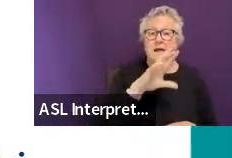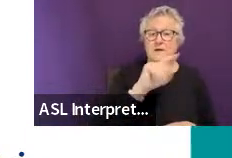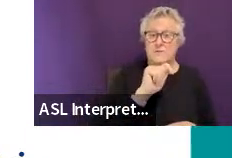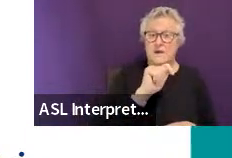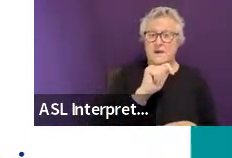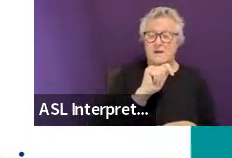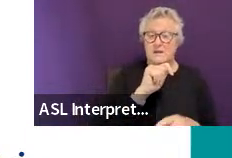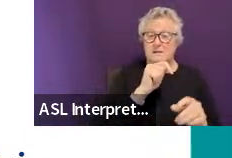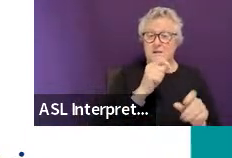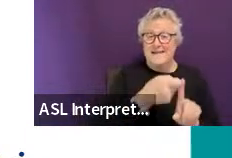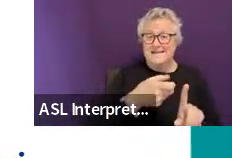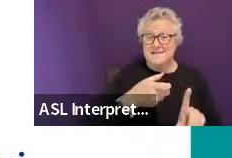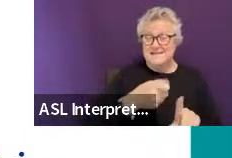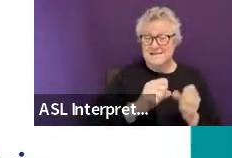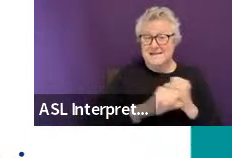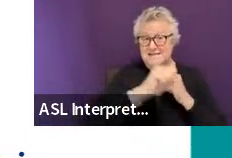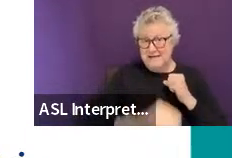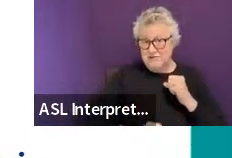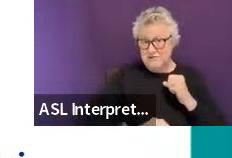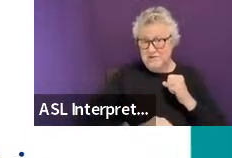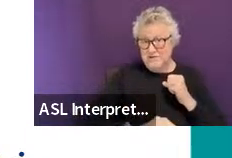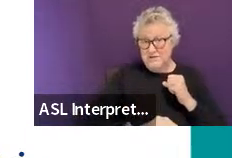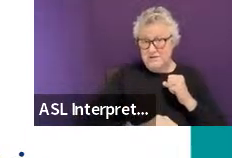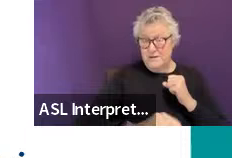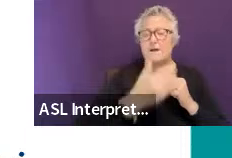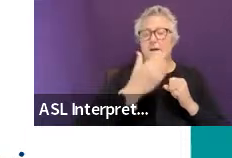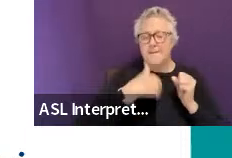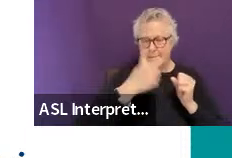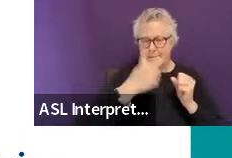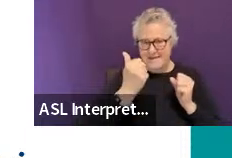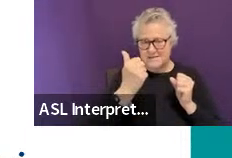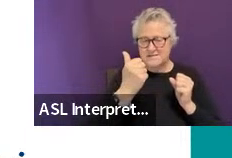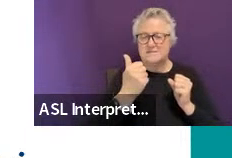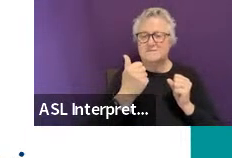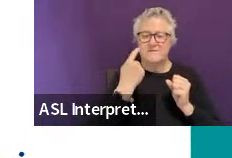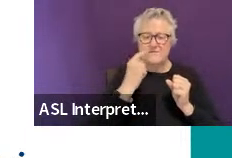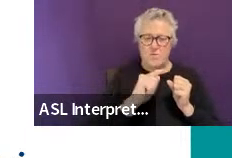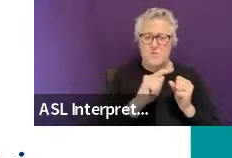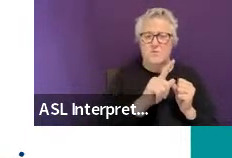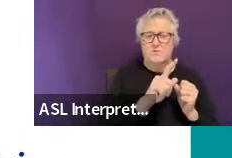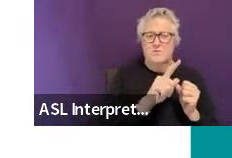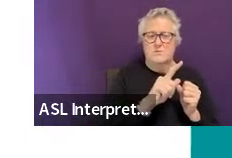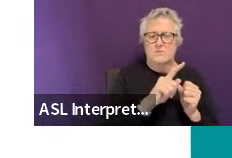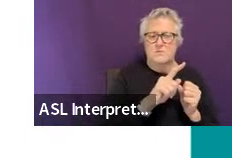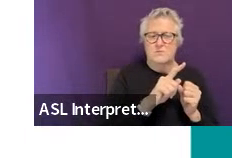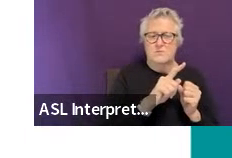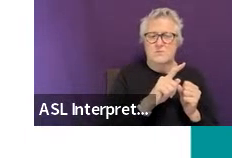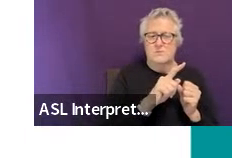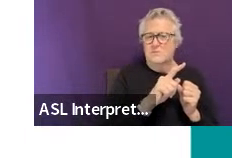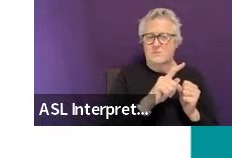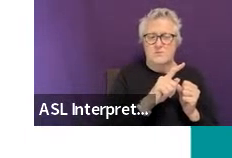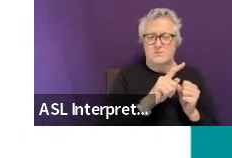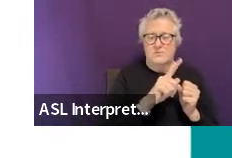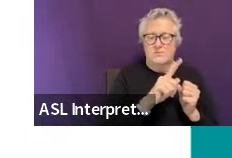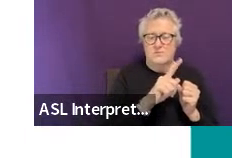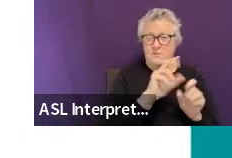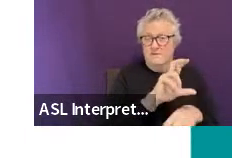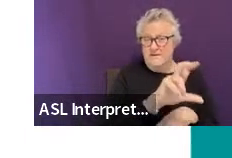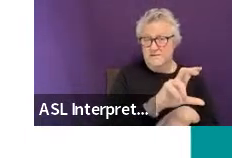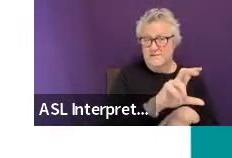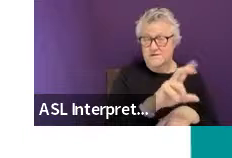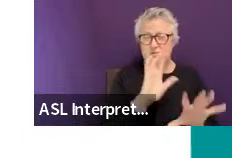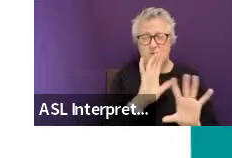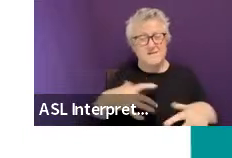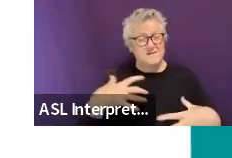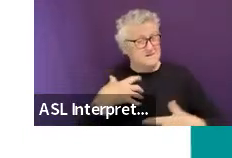line from Expo Center into Vancouver best integrates into the transit investment for the region. Next slide. So just a summary, as we look